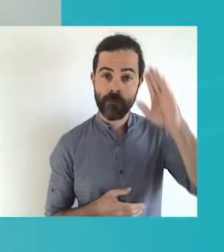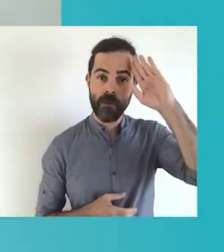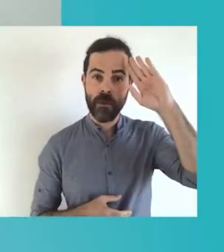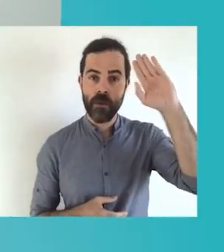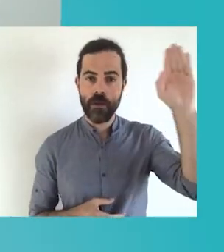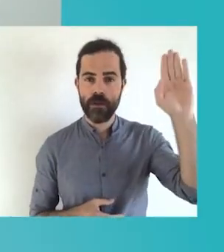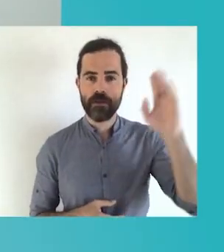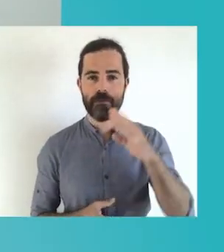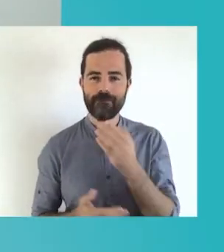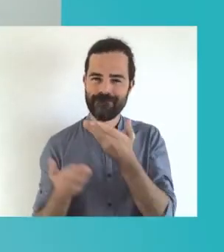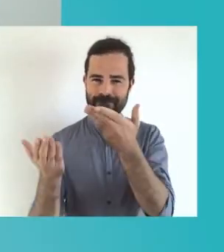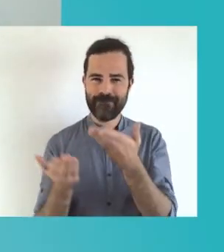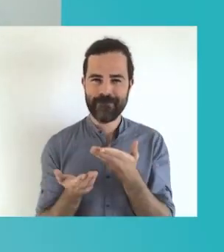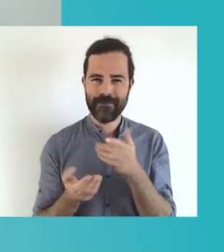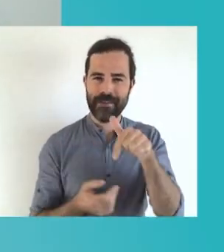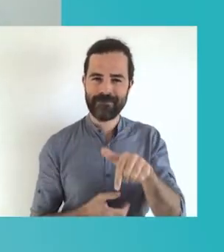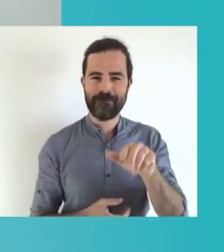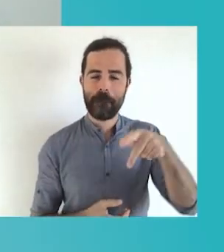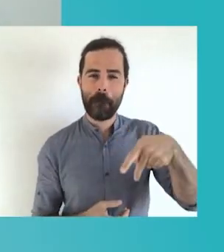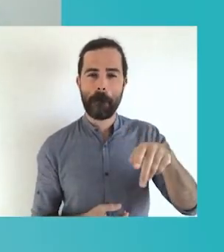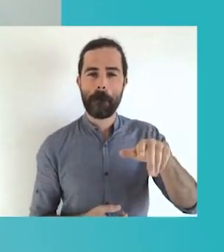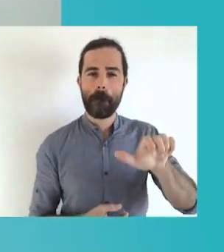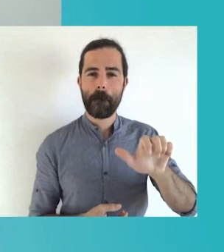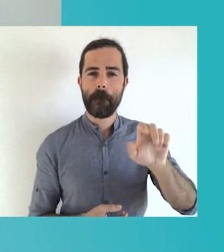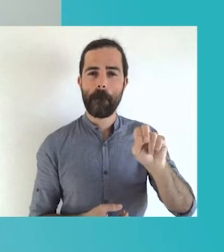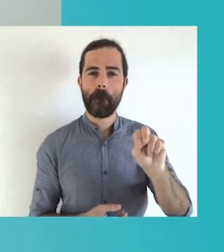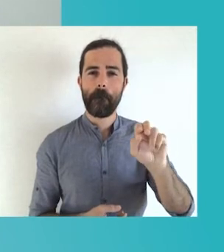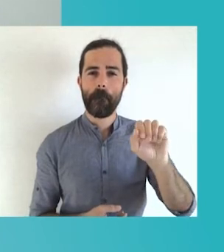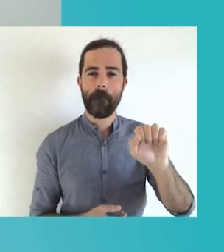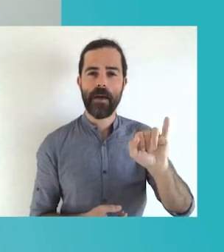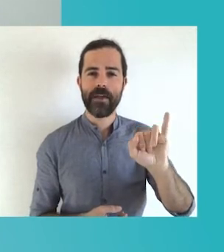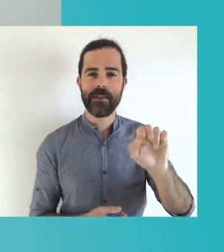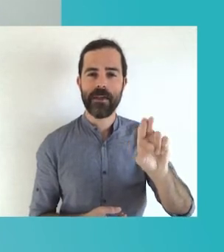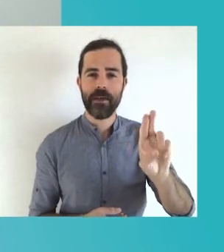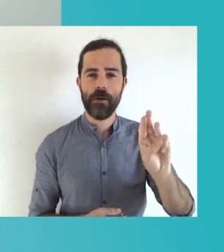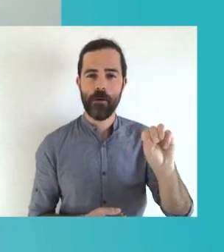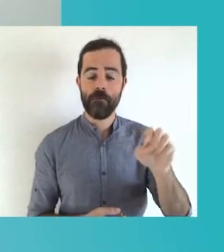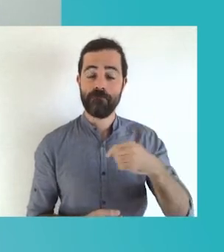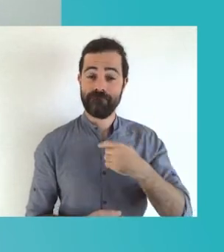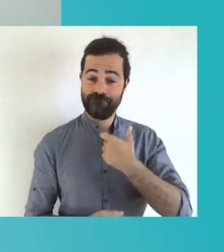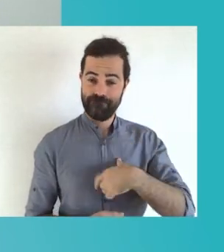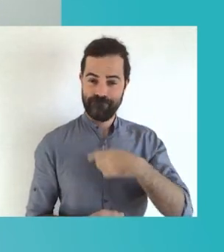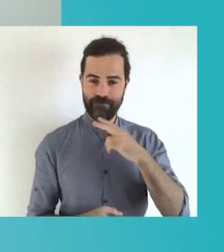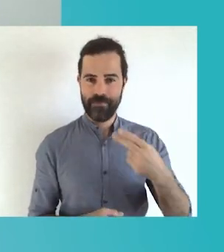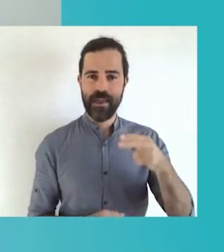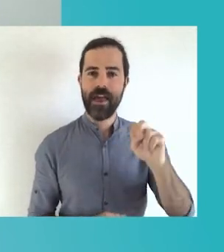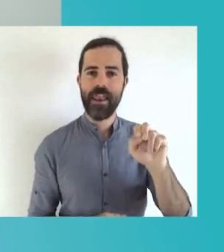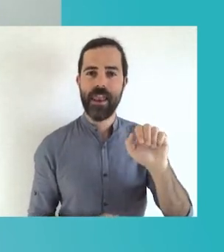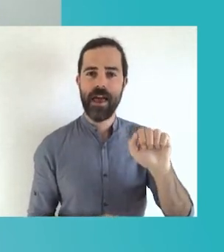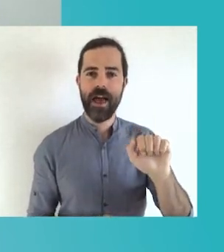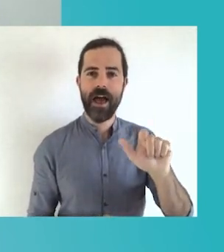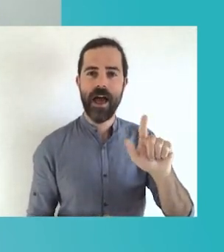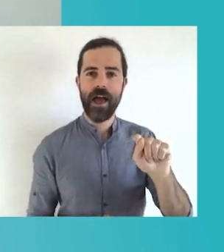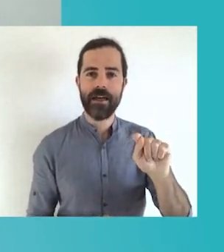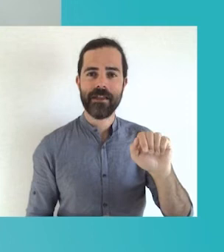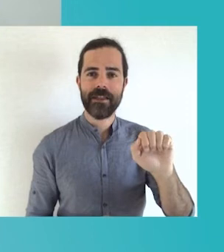Hello and welcome to Pensium. I'm Natalia Gondó and I'm going to show you some features of Pensium I think you should know. Pensium was born as an idea